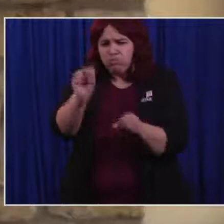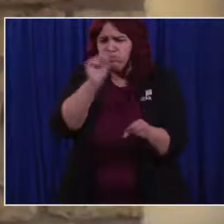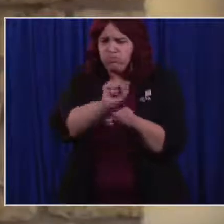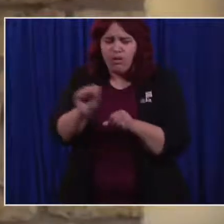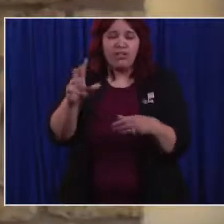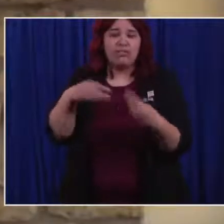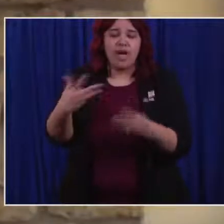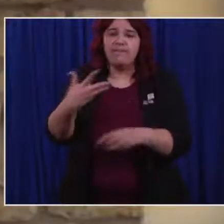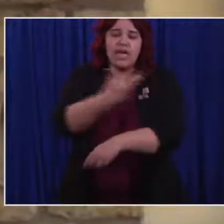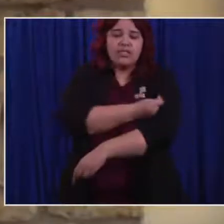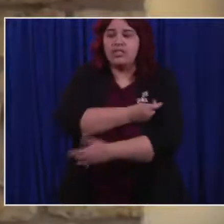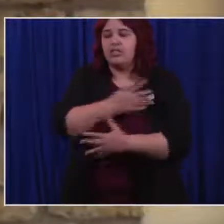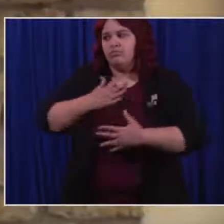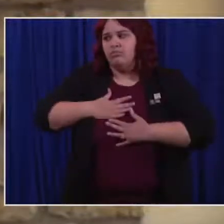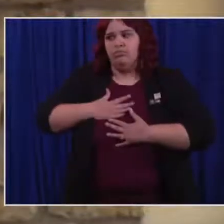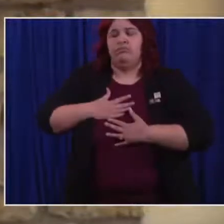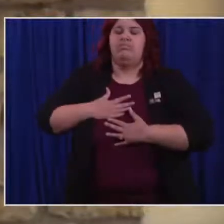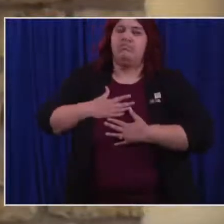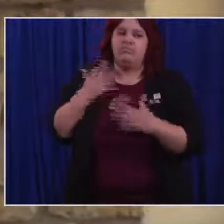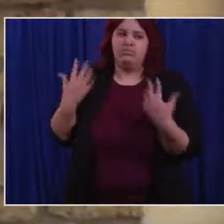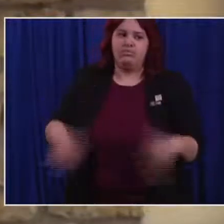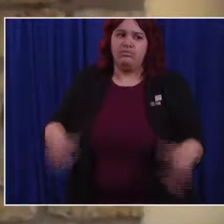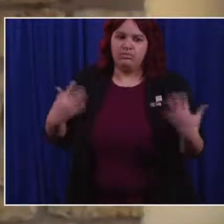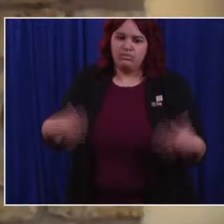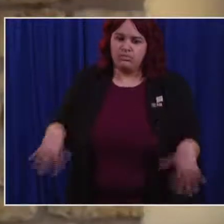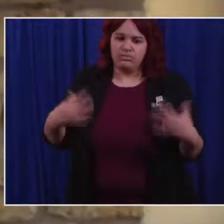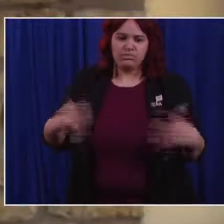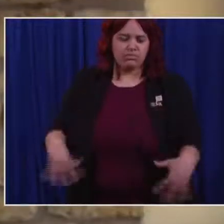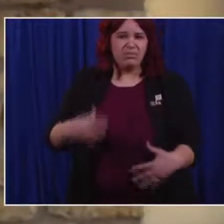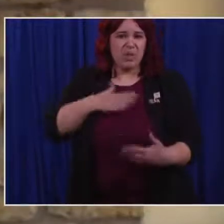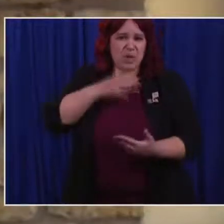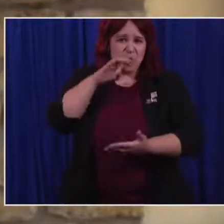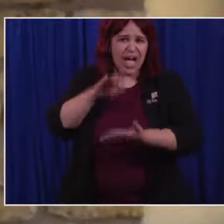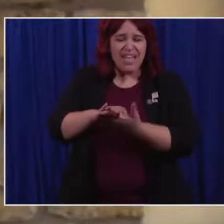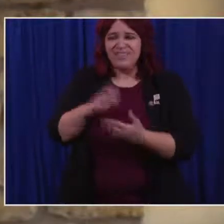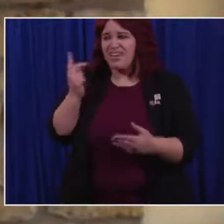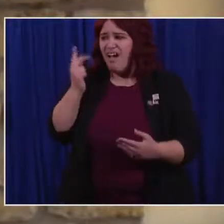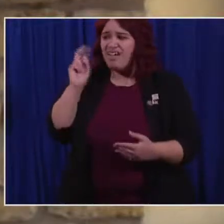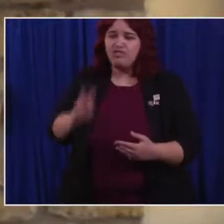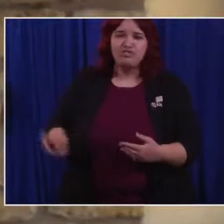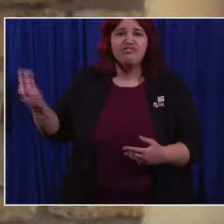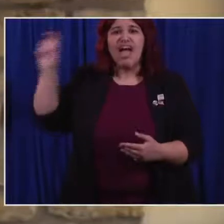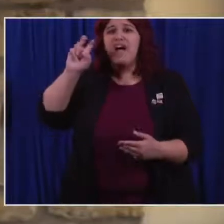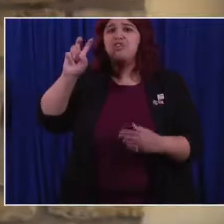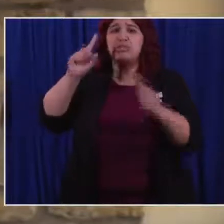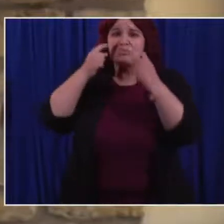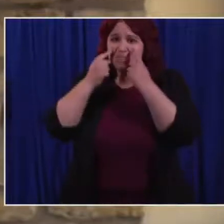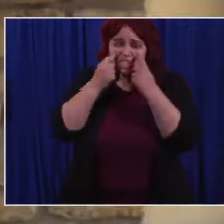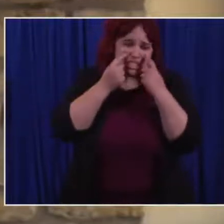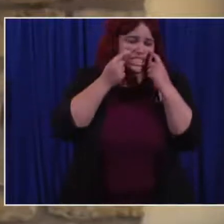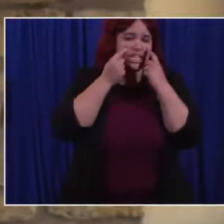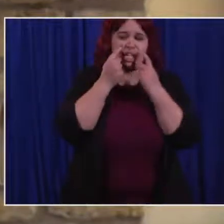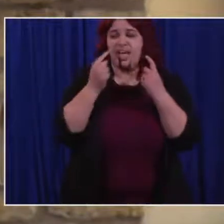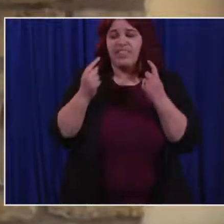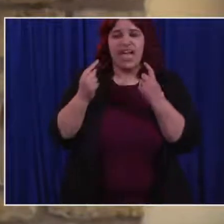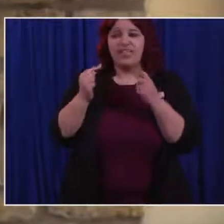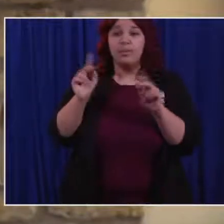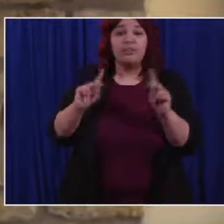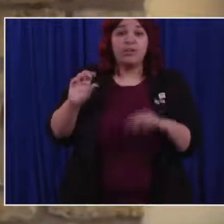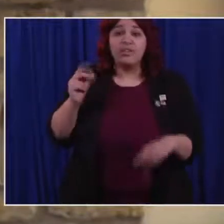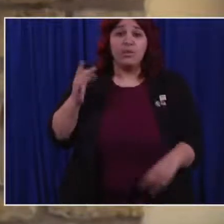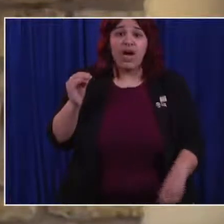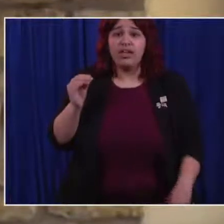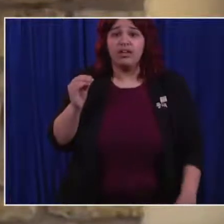a wonderful thing, frankly, for Fran and I to behold as we travel around the state. Ohioans are doing a phenomenal job in